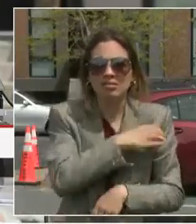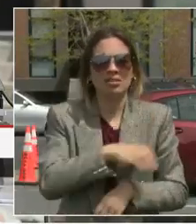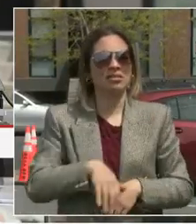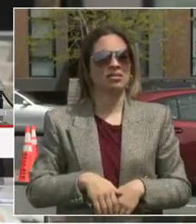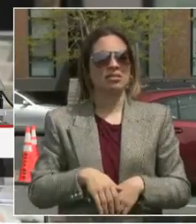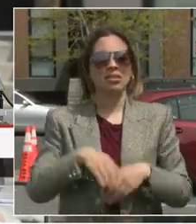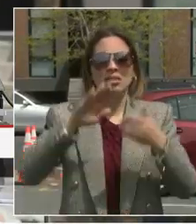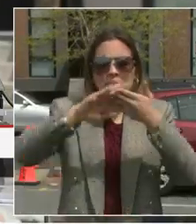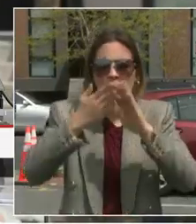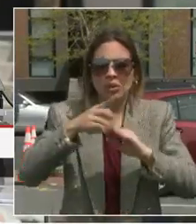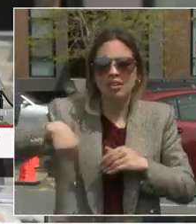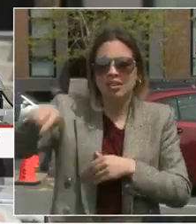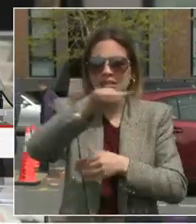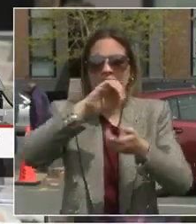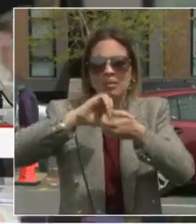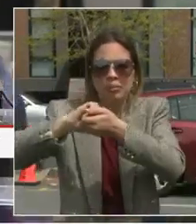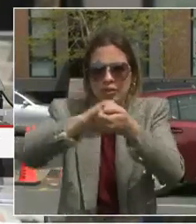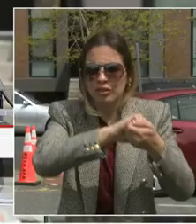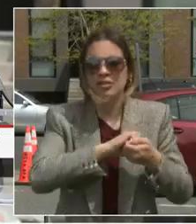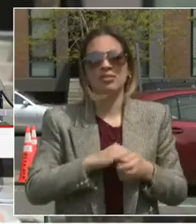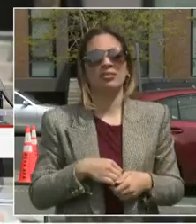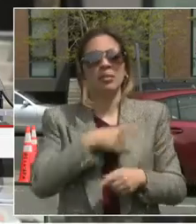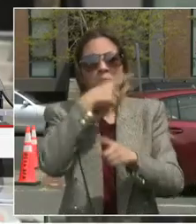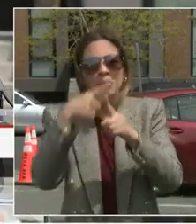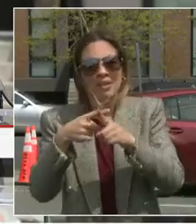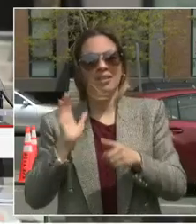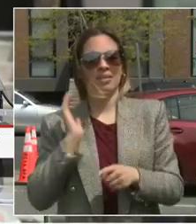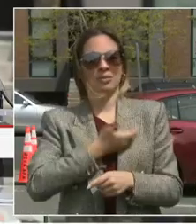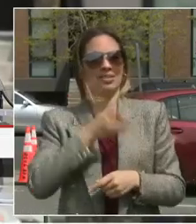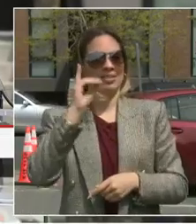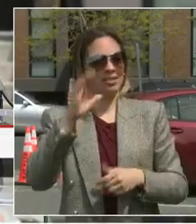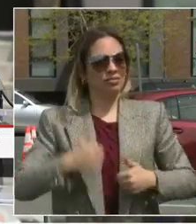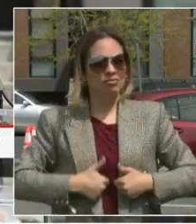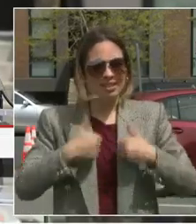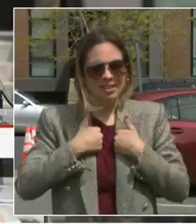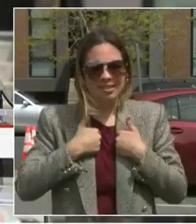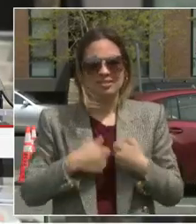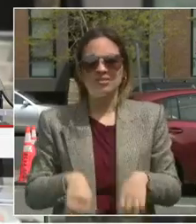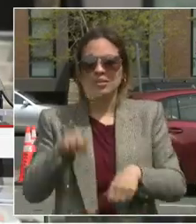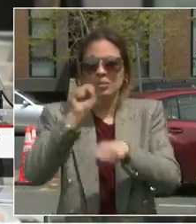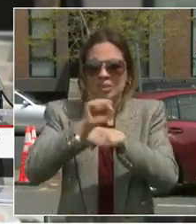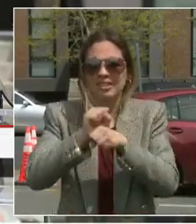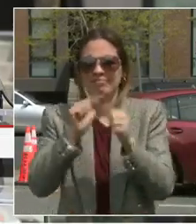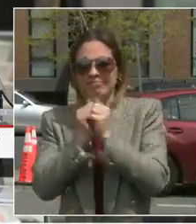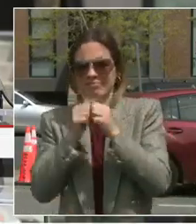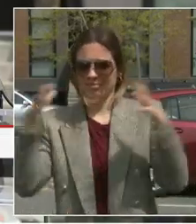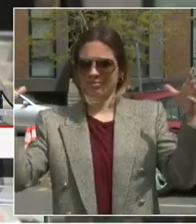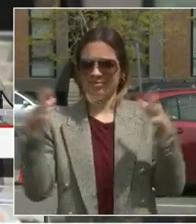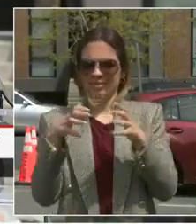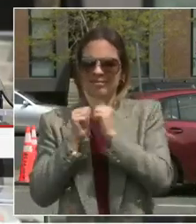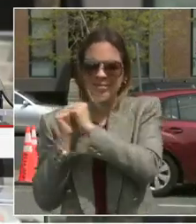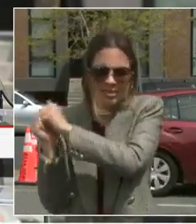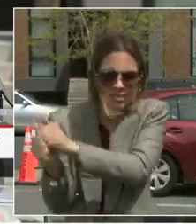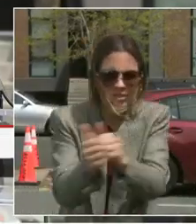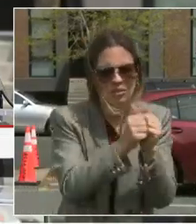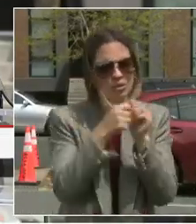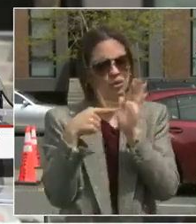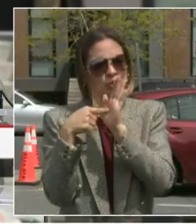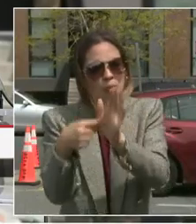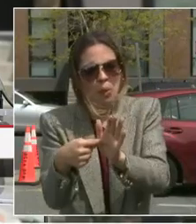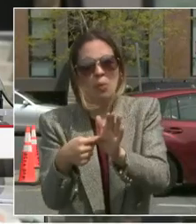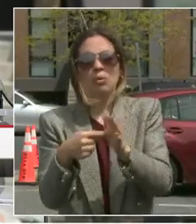community partners, and our residents who work together to shape our roadmap, our Homeward DC